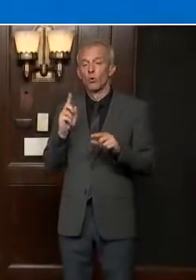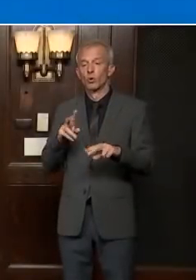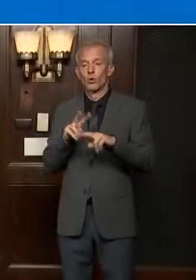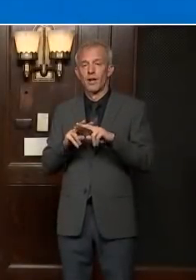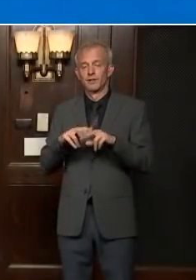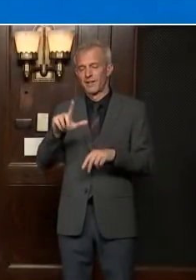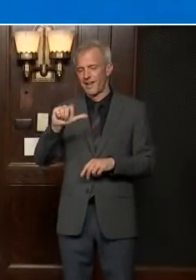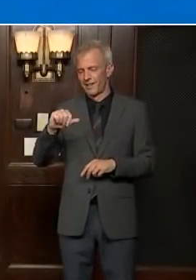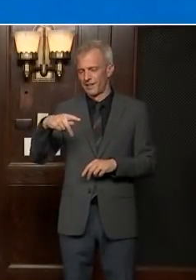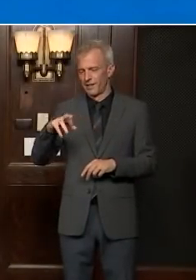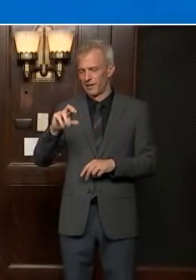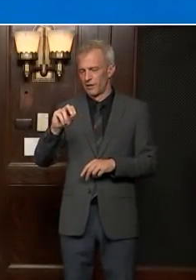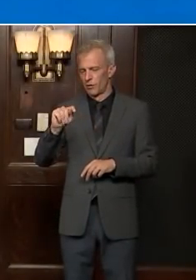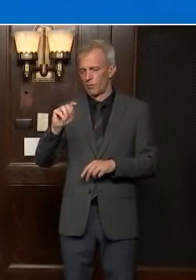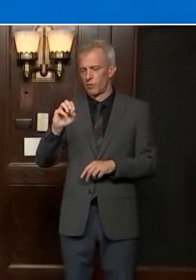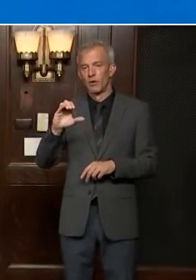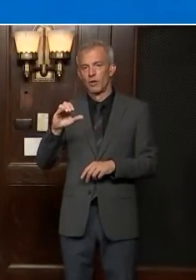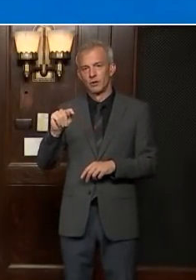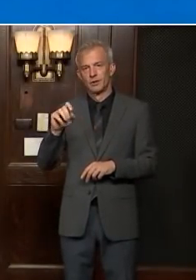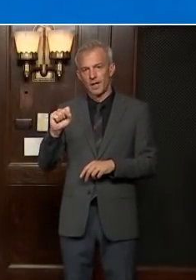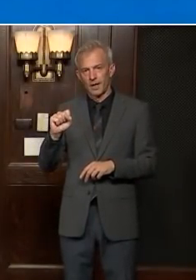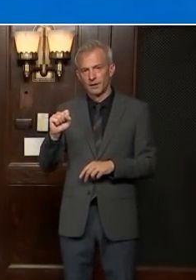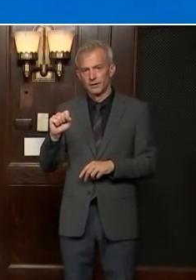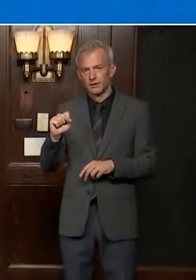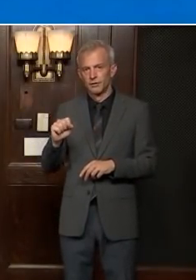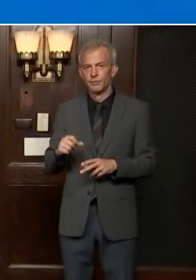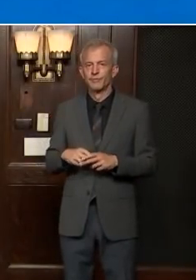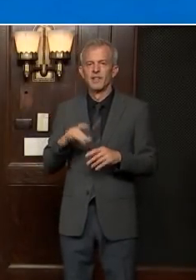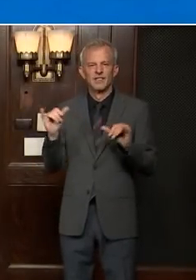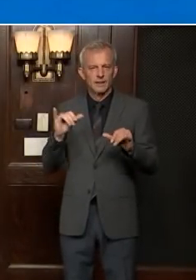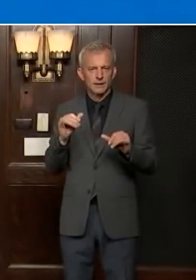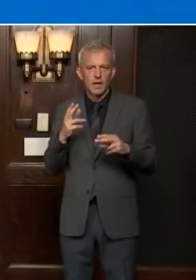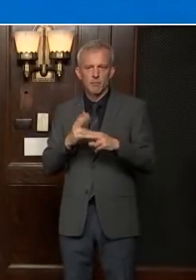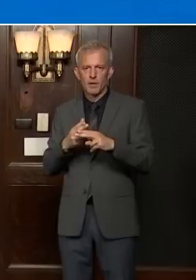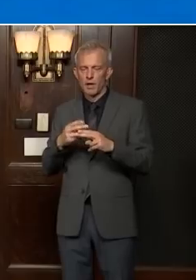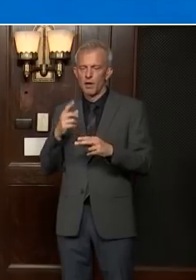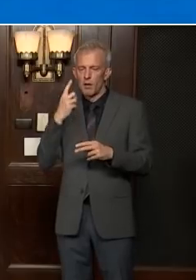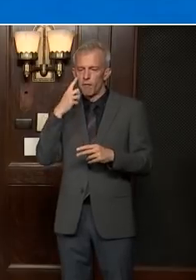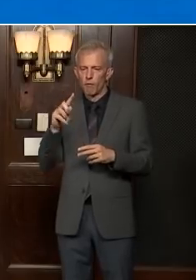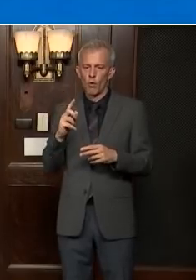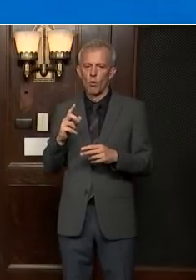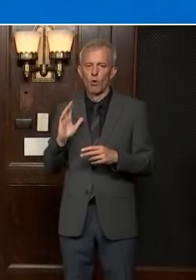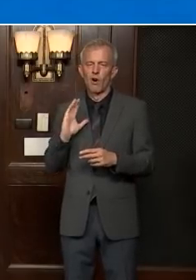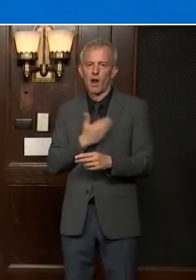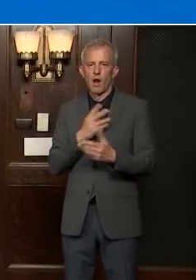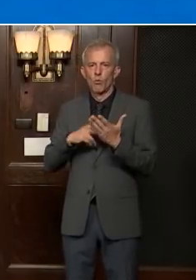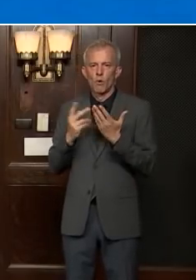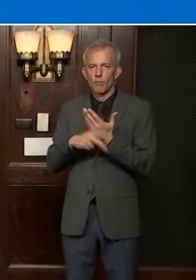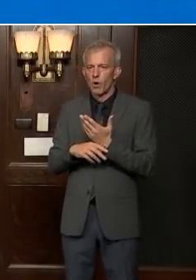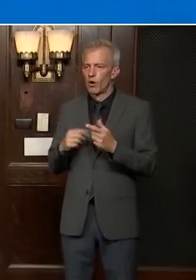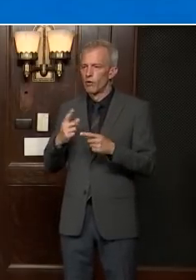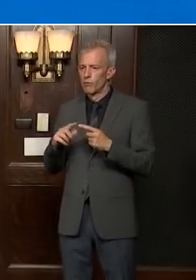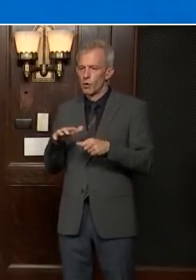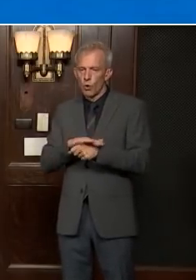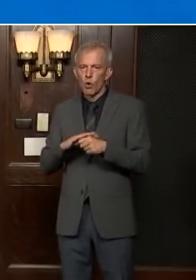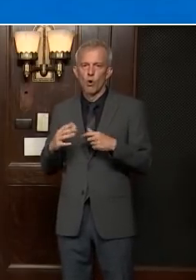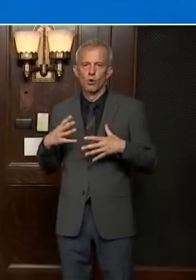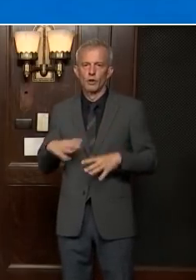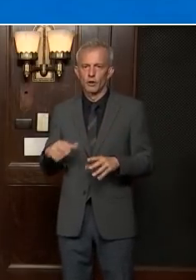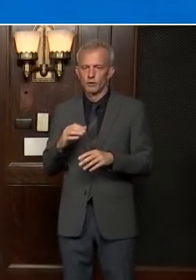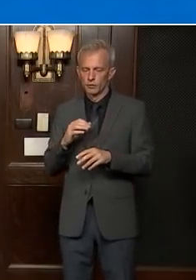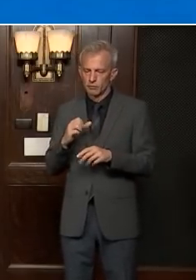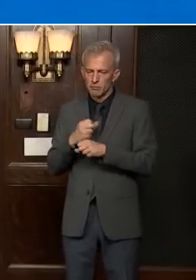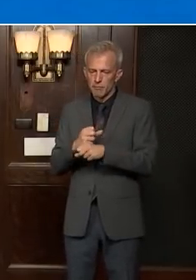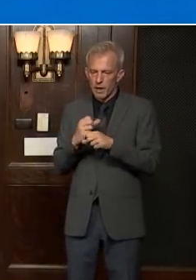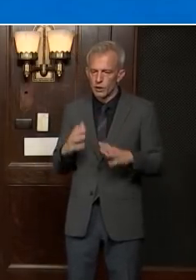which is also the name of the initiative we have with our local apparel industry and designers that are doing everything from 3D printing of both medical